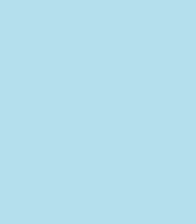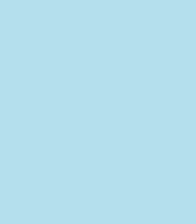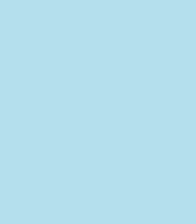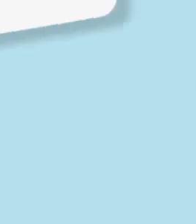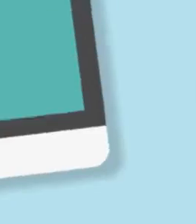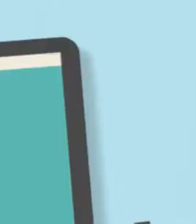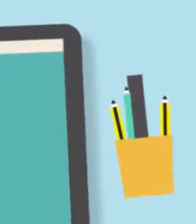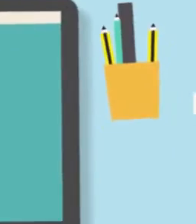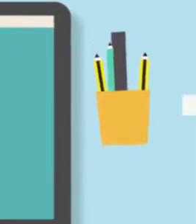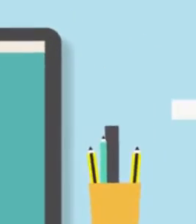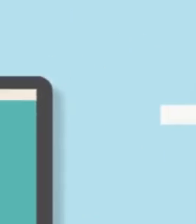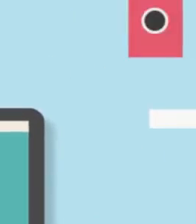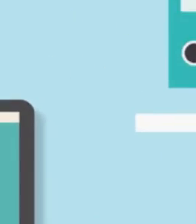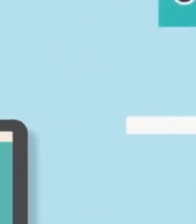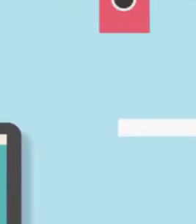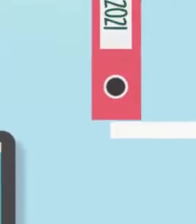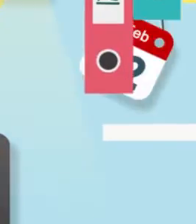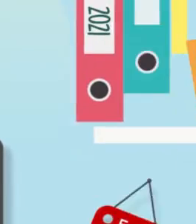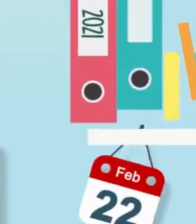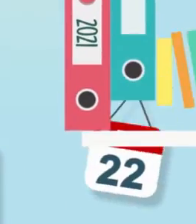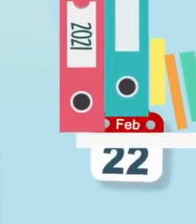What is it?